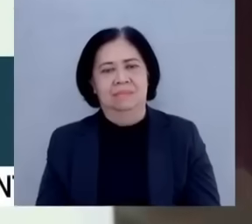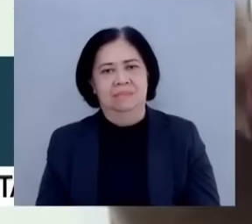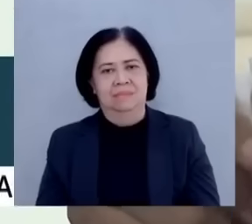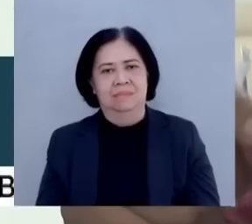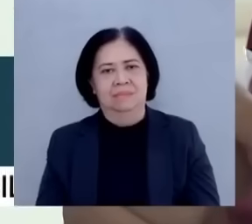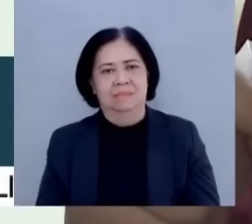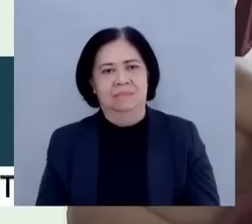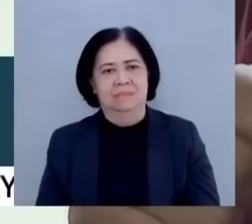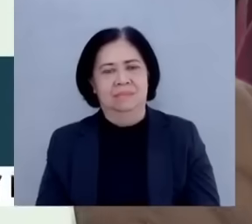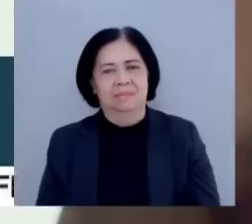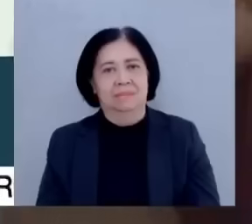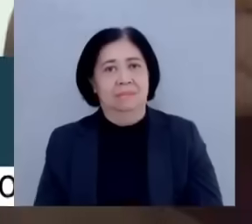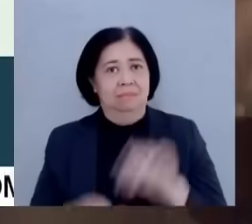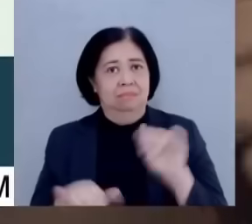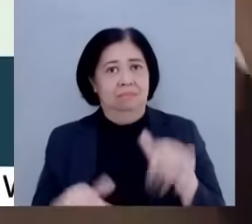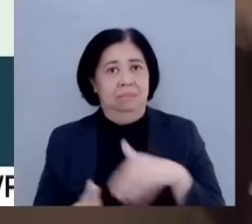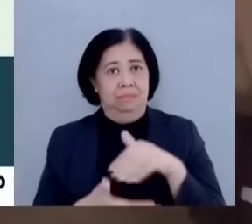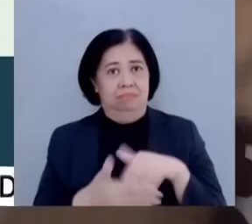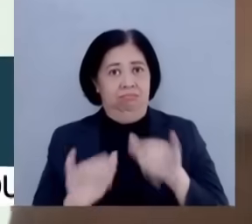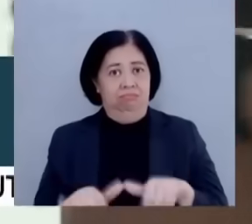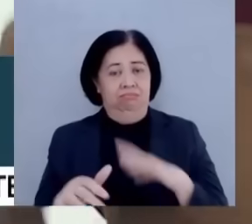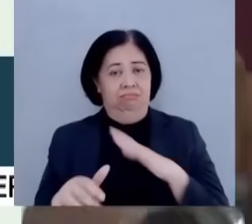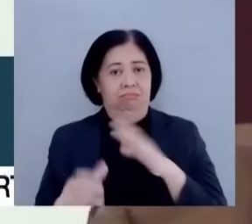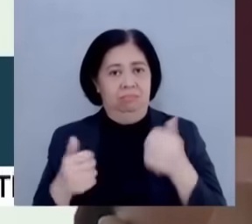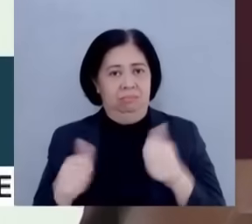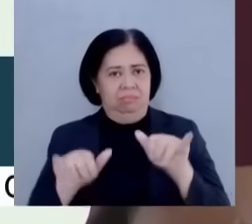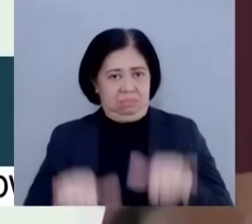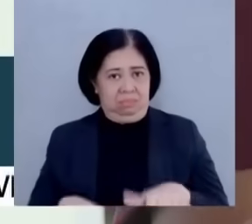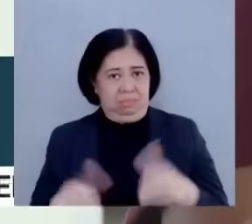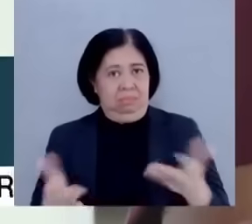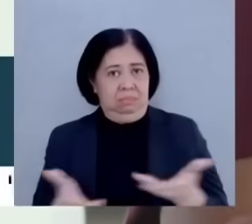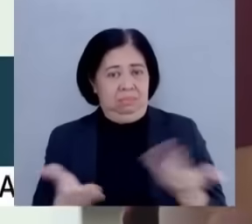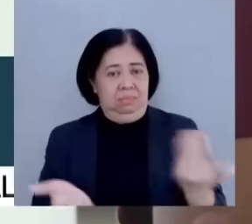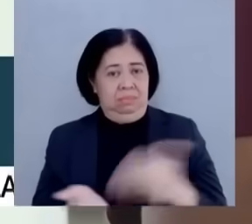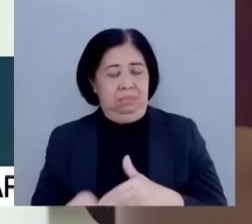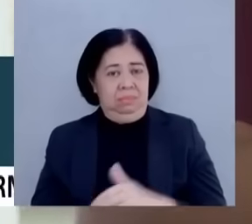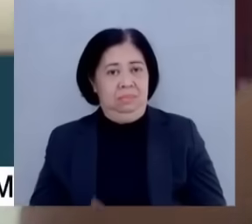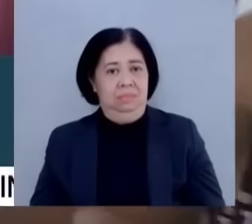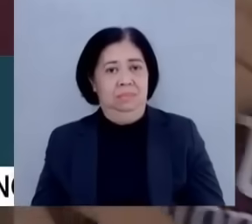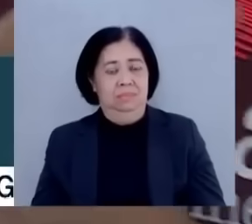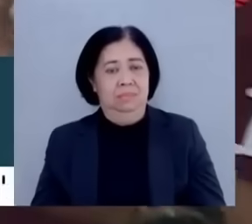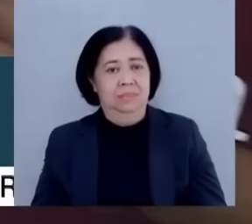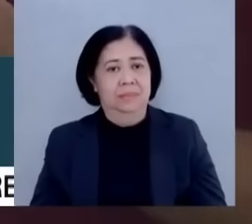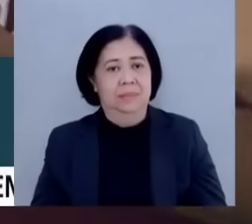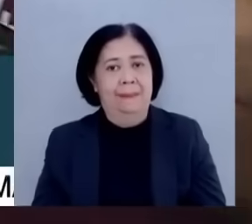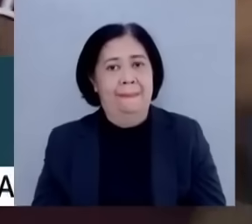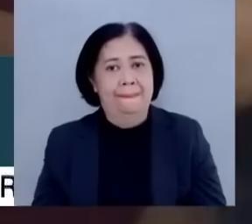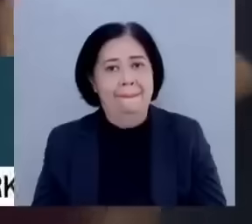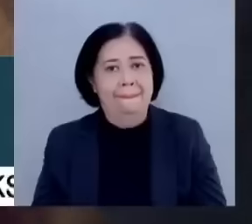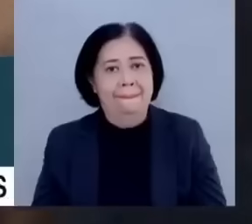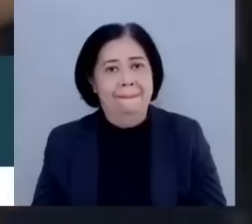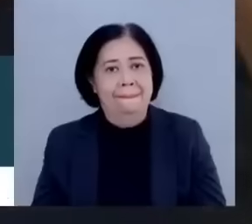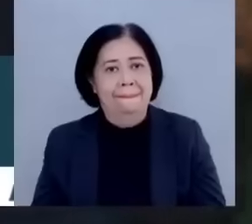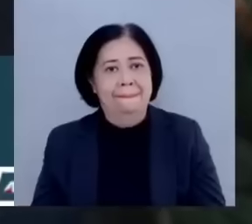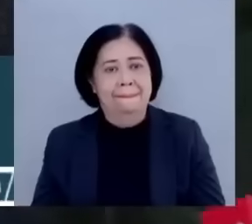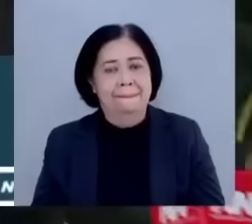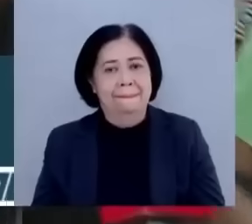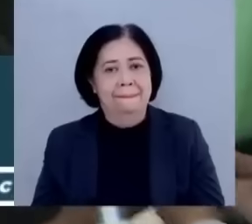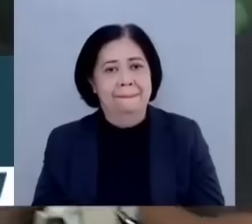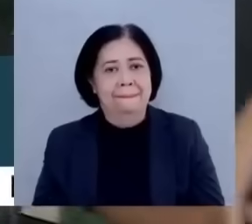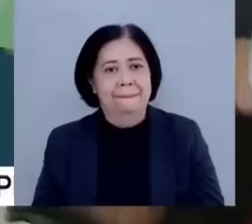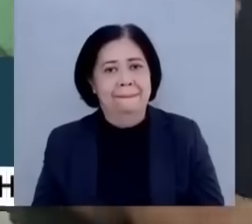Dito lang kami sa gitna. Pero kuha ko masusunod dito sila. Yes, ma'am. Ma'am, yung sunblock niya, ubos